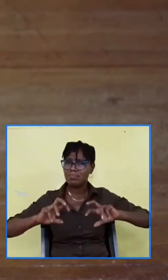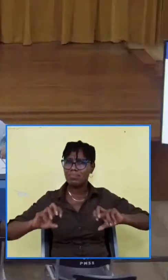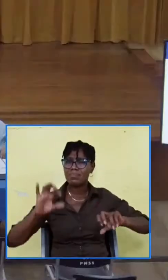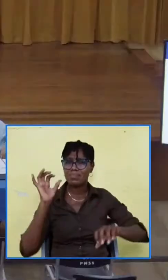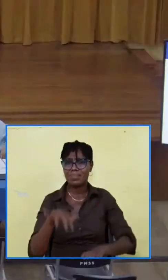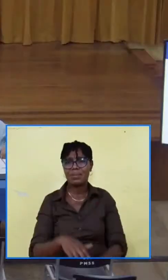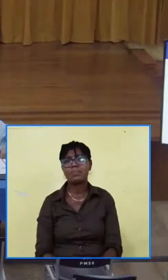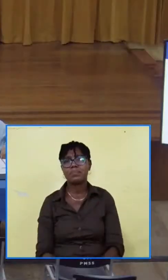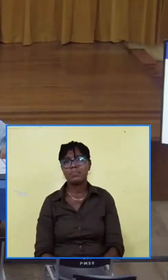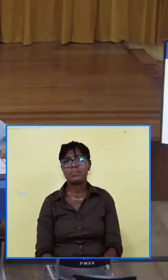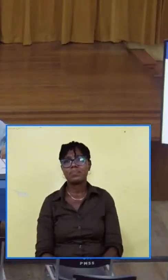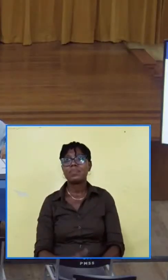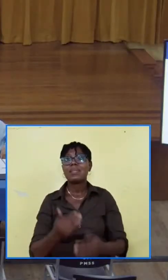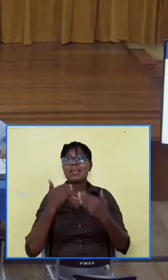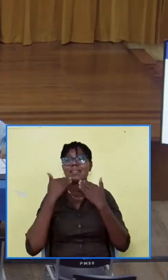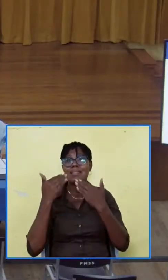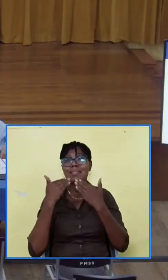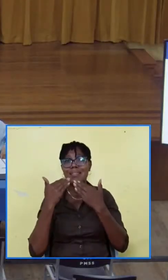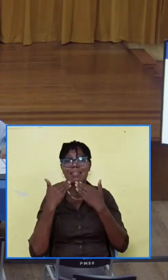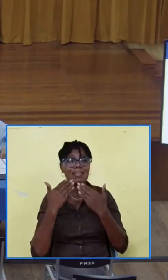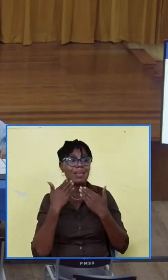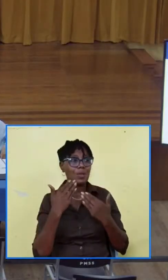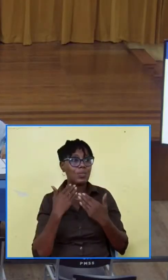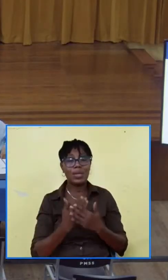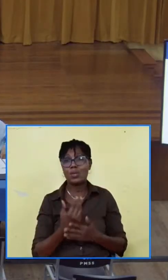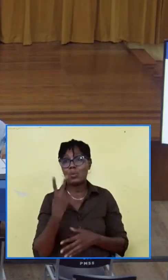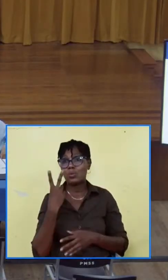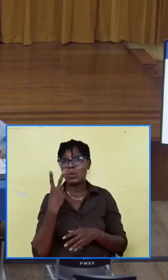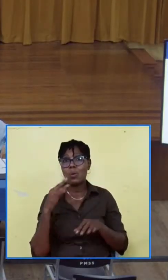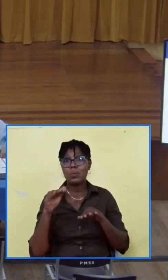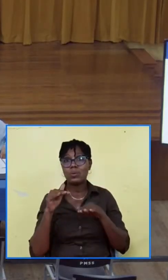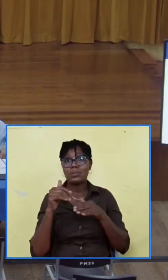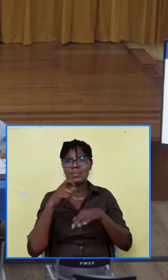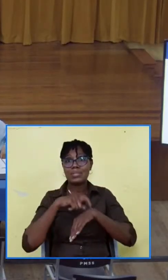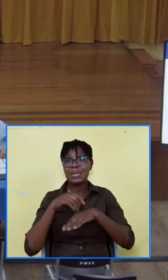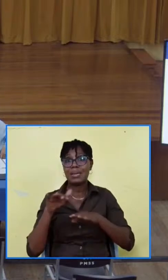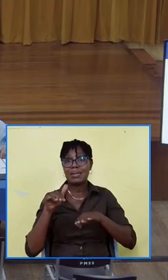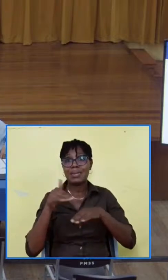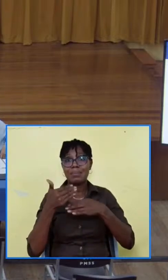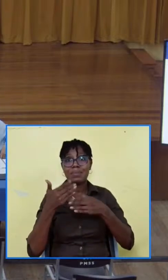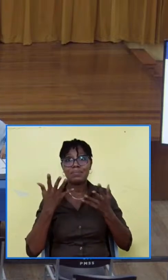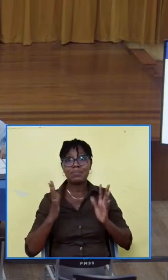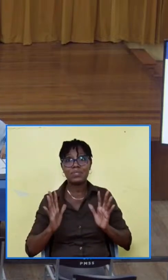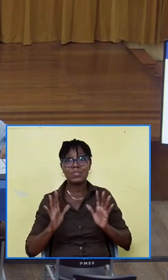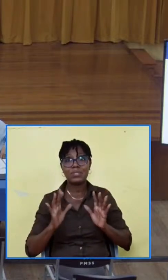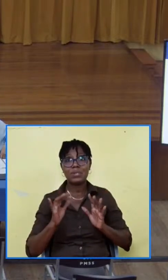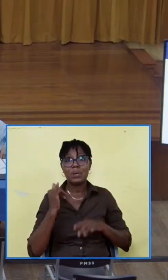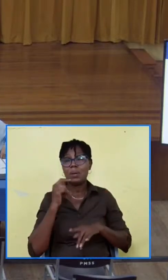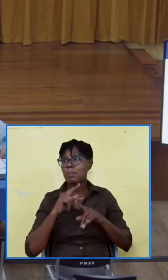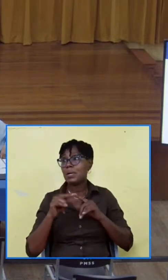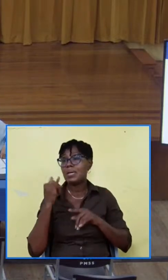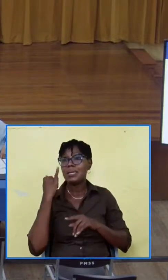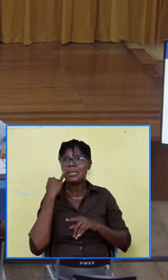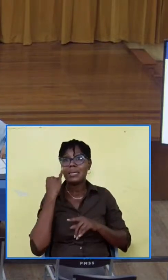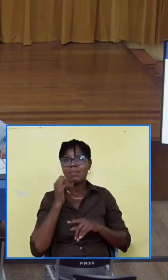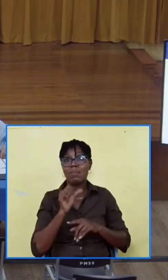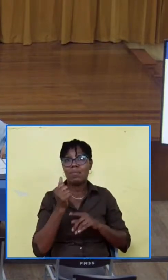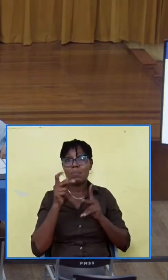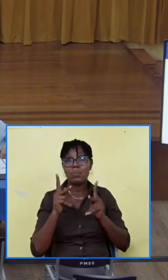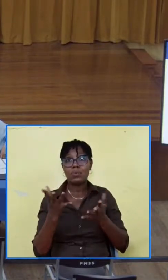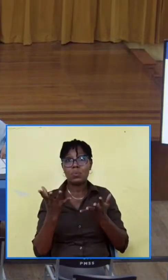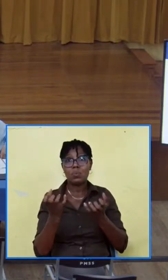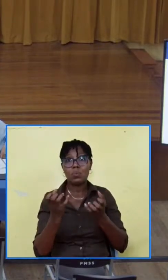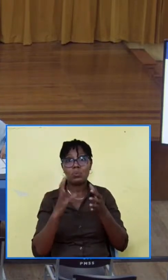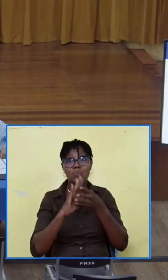Yeah, thank you. We've run our 2 hours, but if somebody wants to make a last submission or comment, please come forward. You know? Thank you, sir.